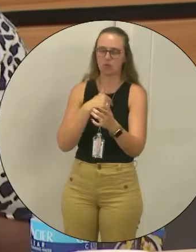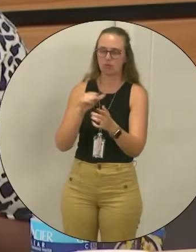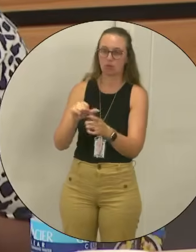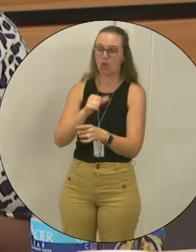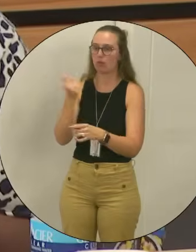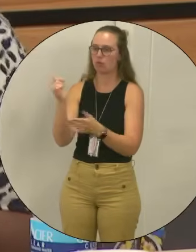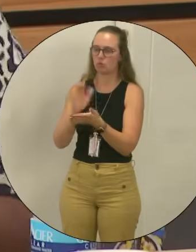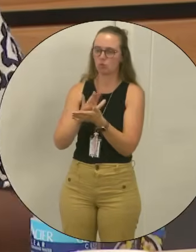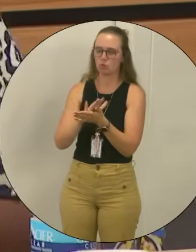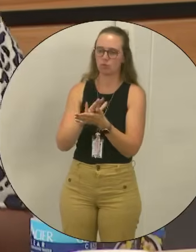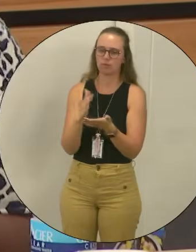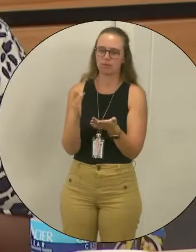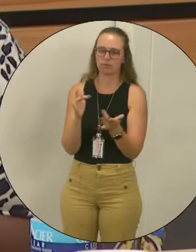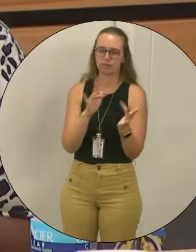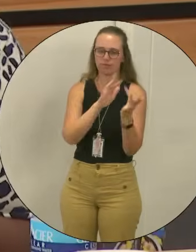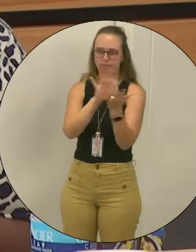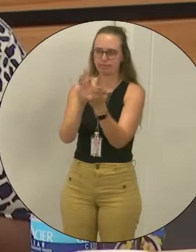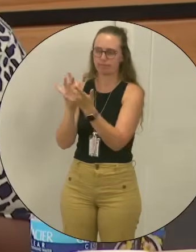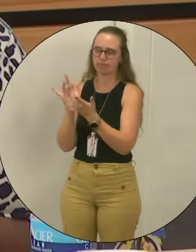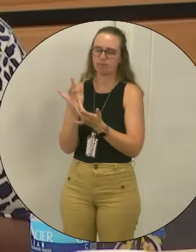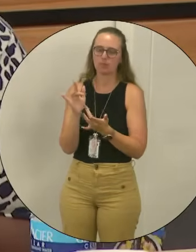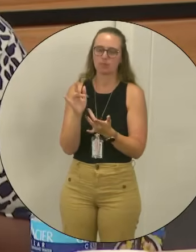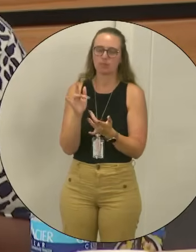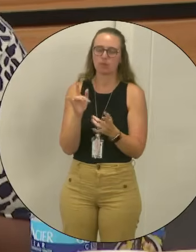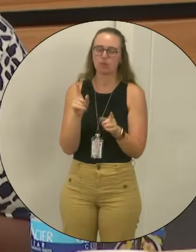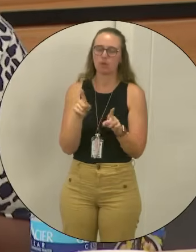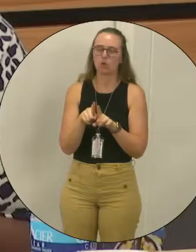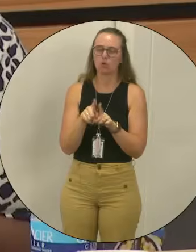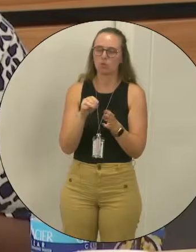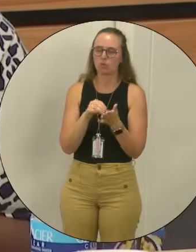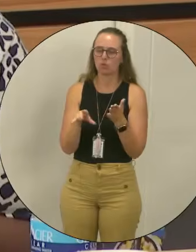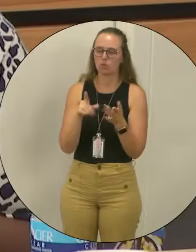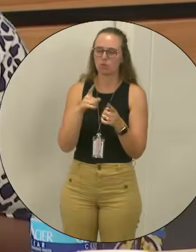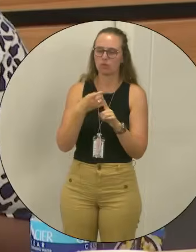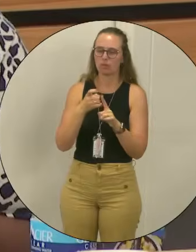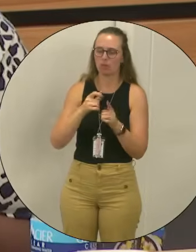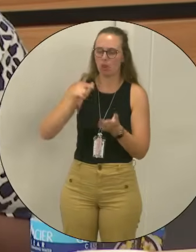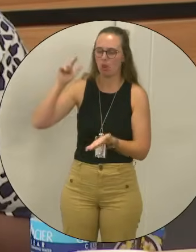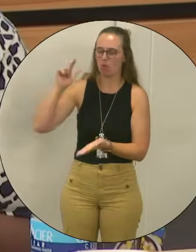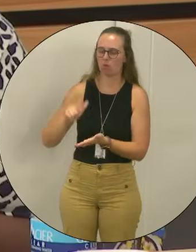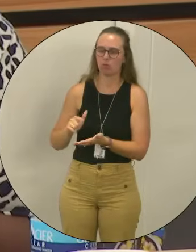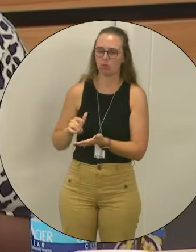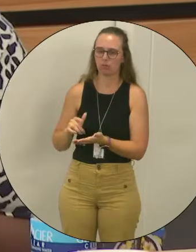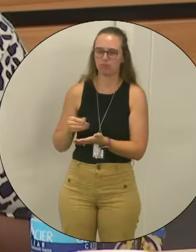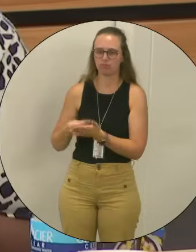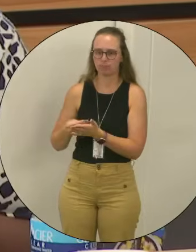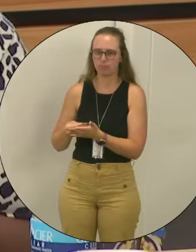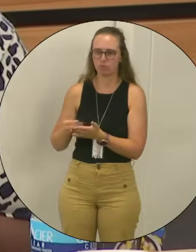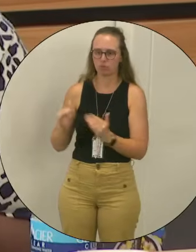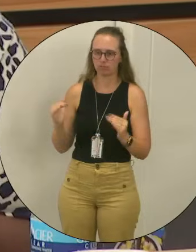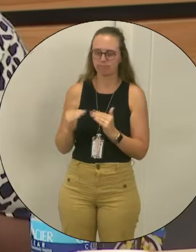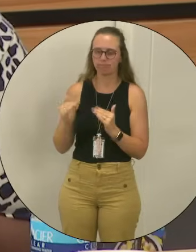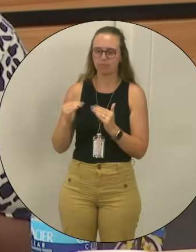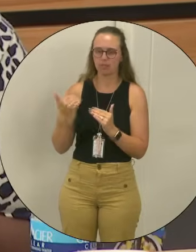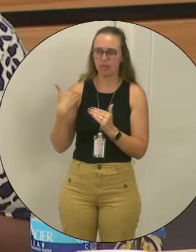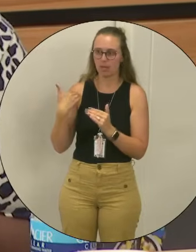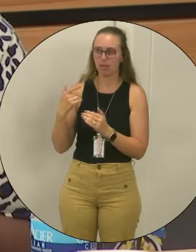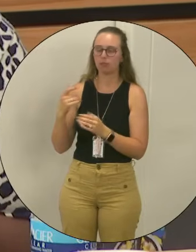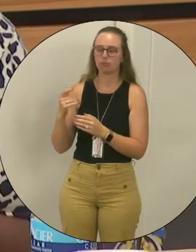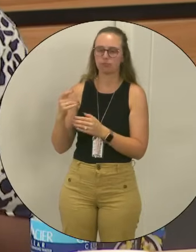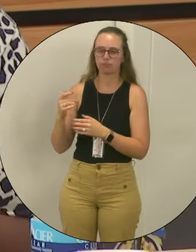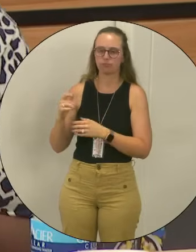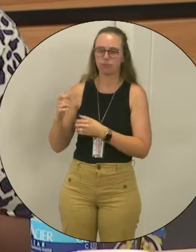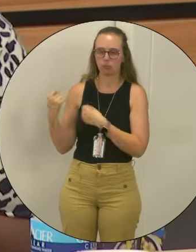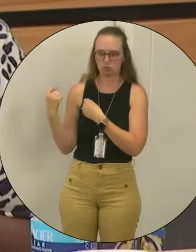alternative schools, but also those students from lower socioeconomic statuses that have transportation